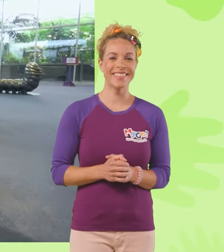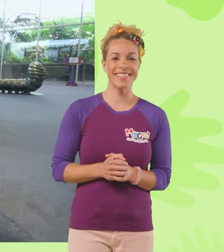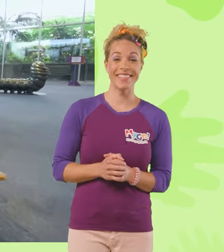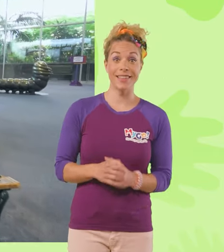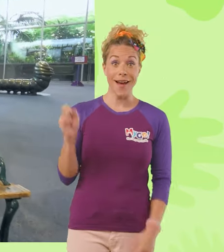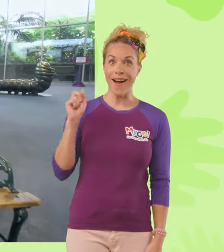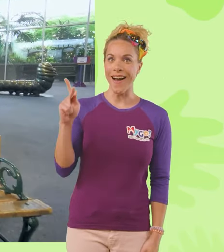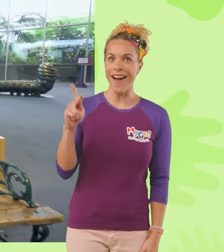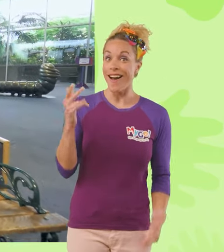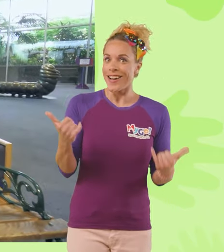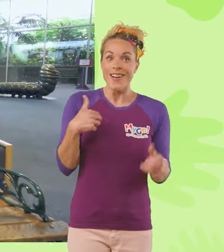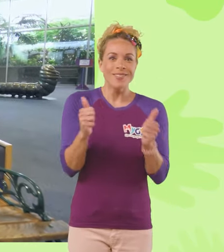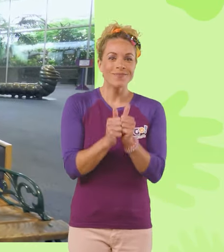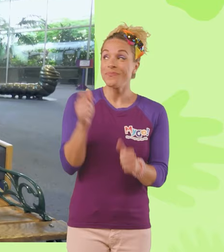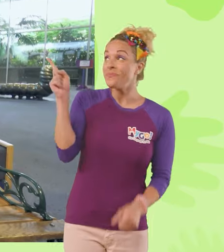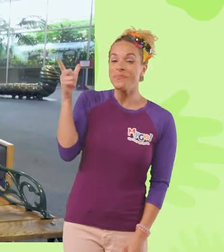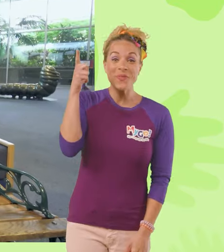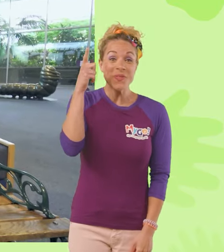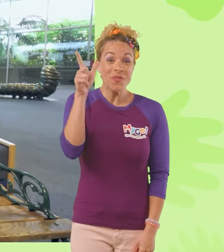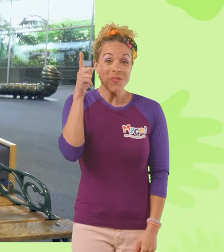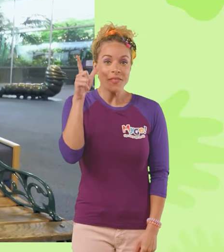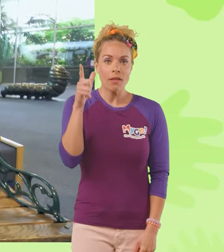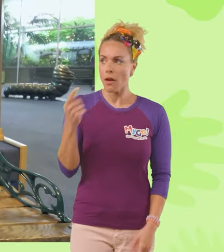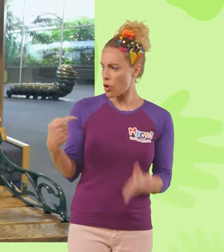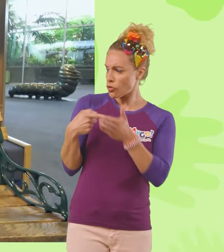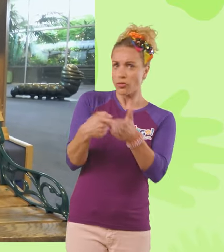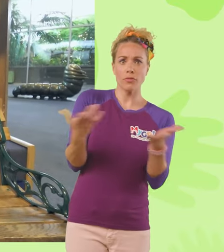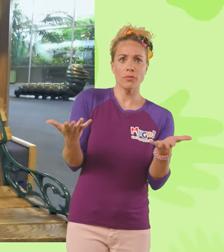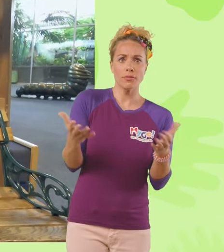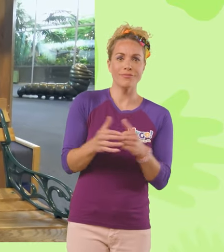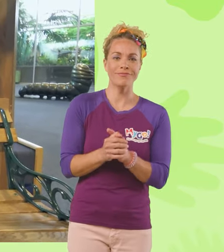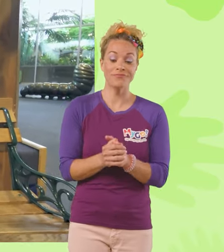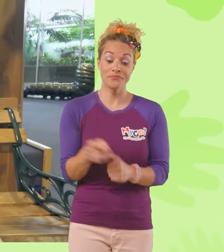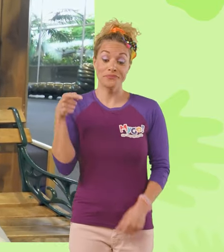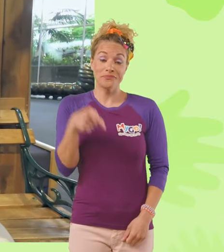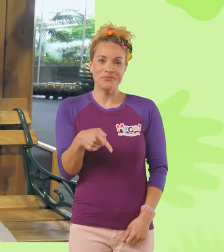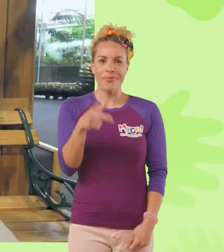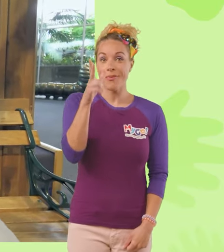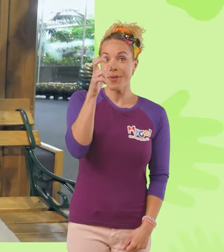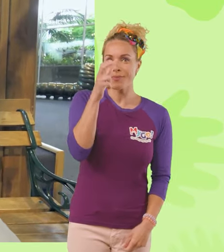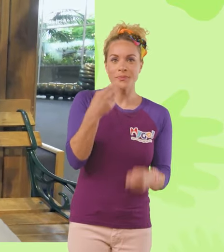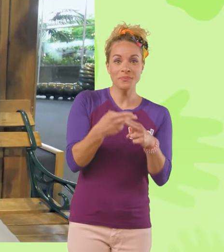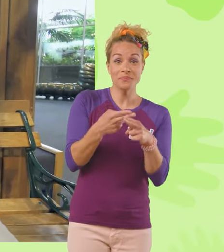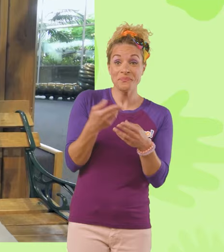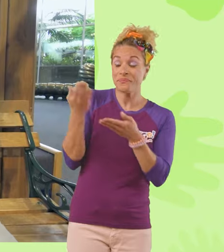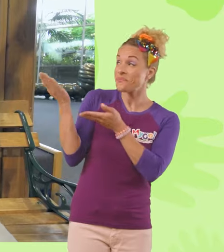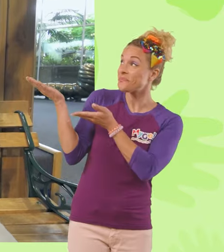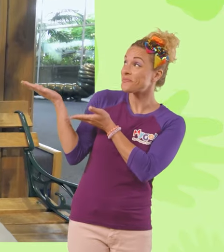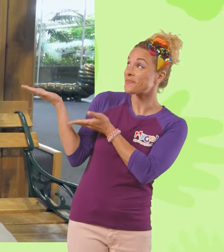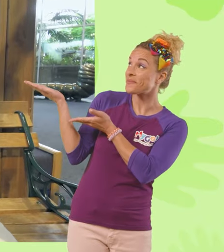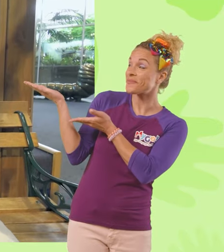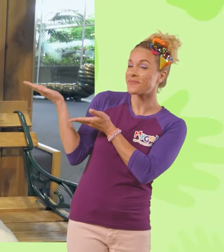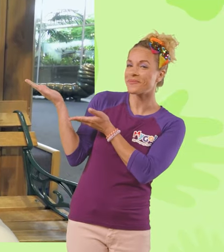Bye! Alright, now I'm with Lorraine. And what are you going to show us? So this here is a Madagascar hissing cockroach. I can take it out